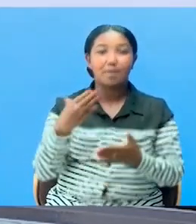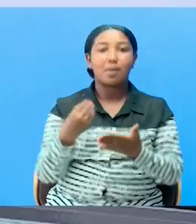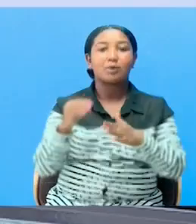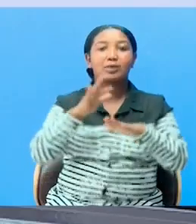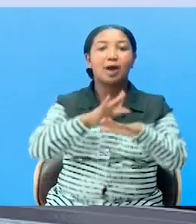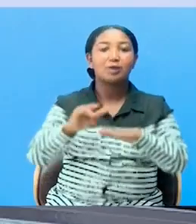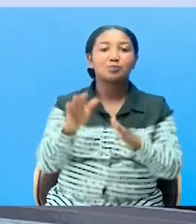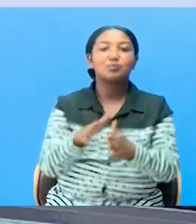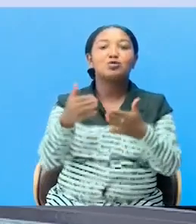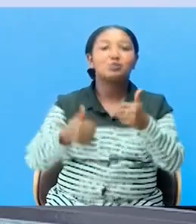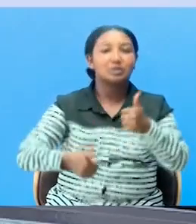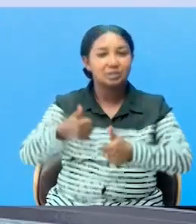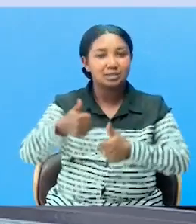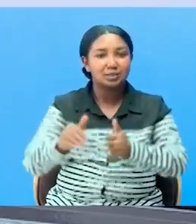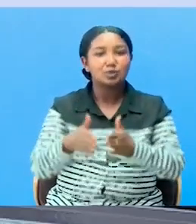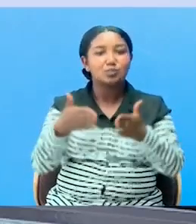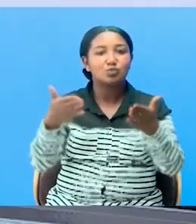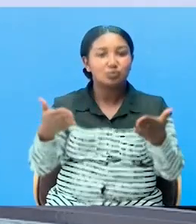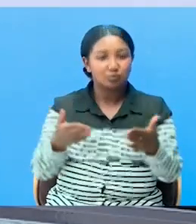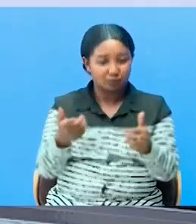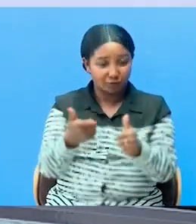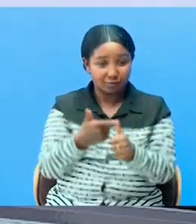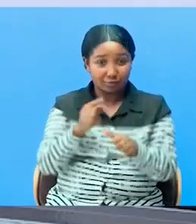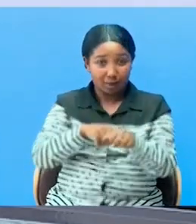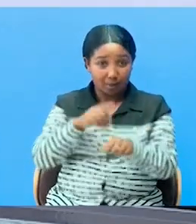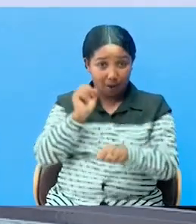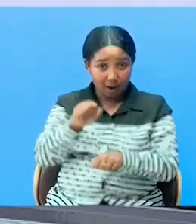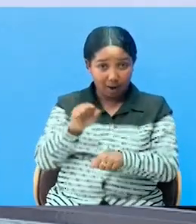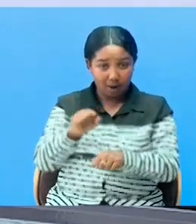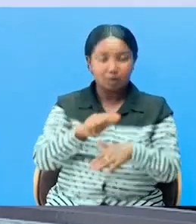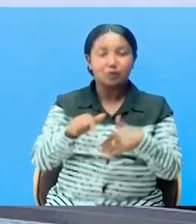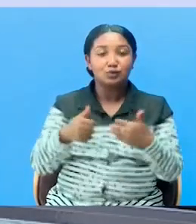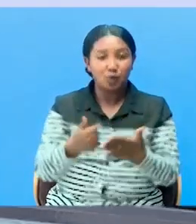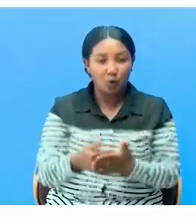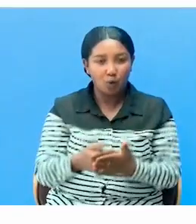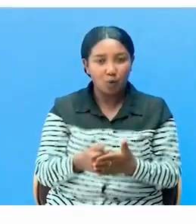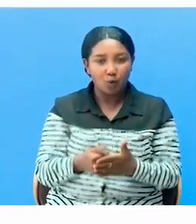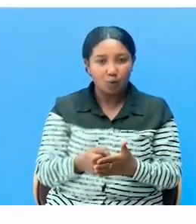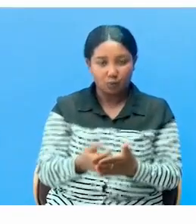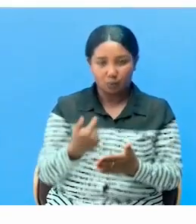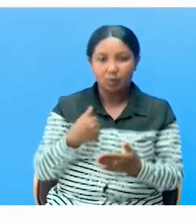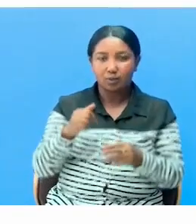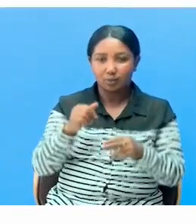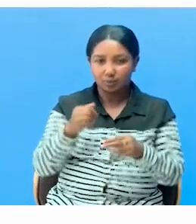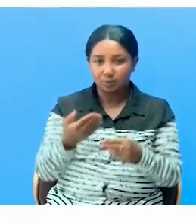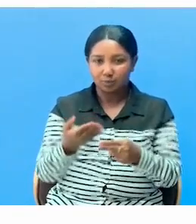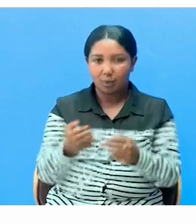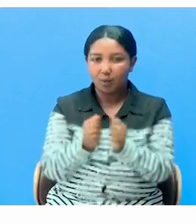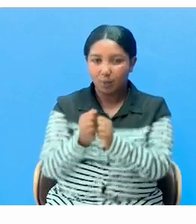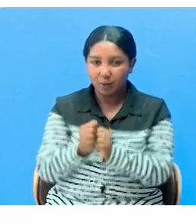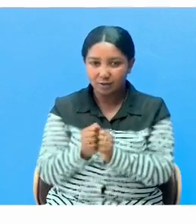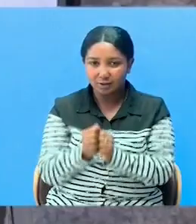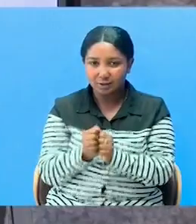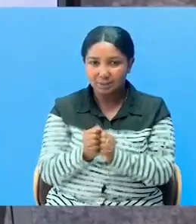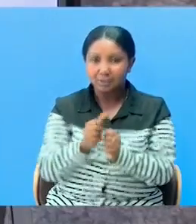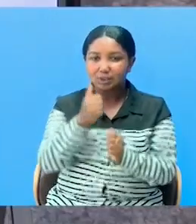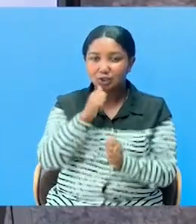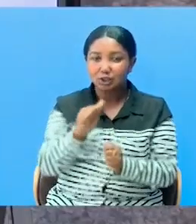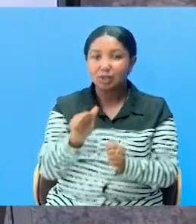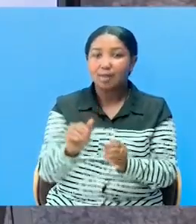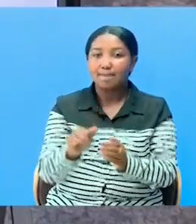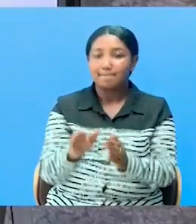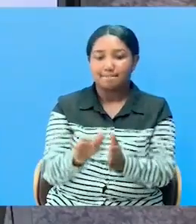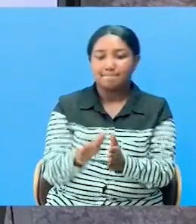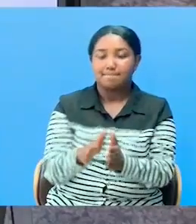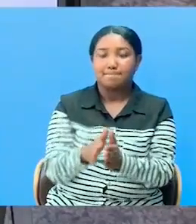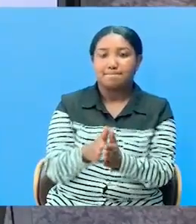dash book. The book is mentioned for the first time, so we can put here what? She bought